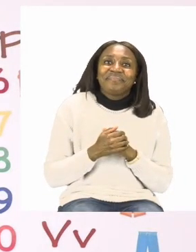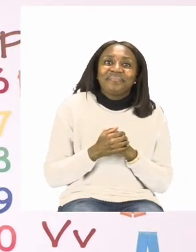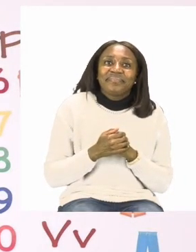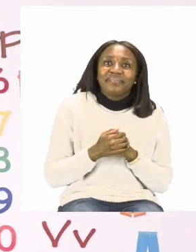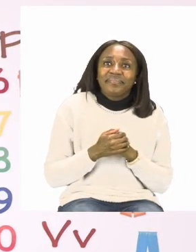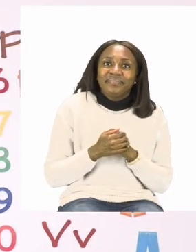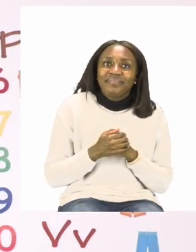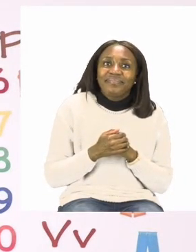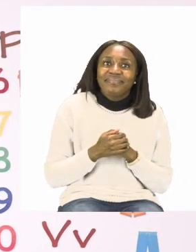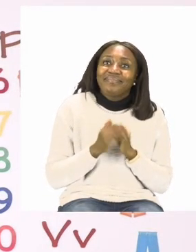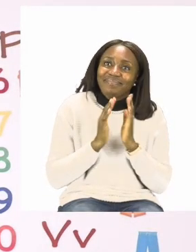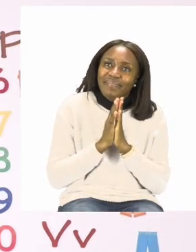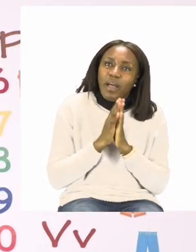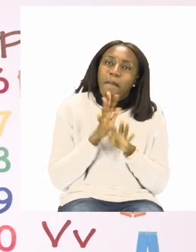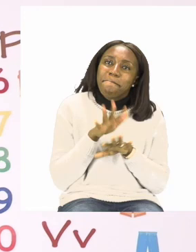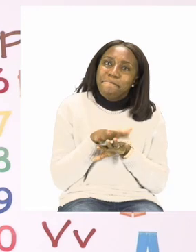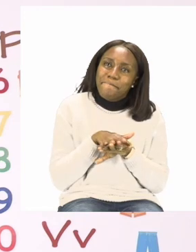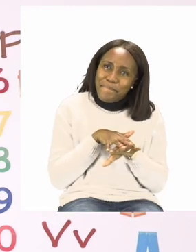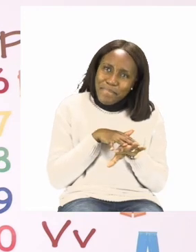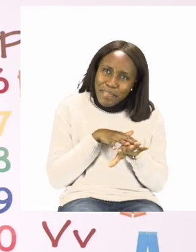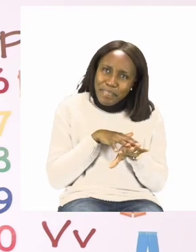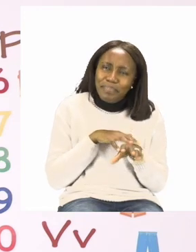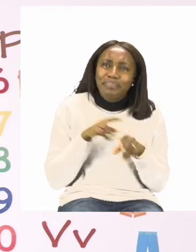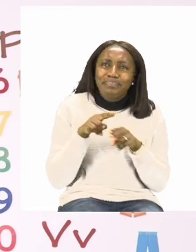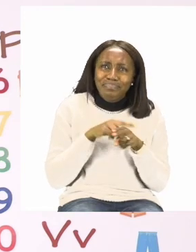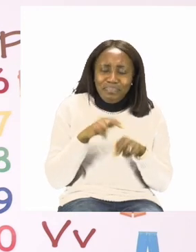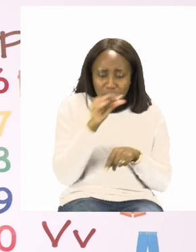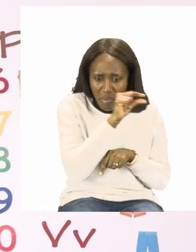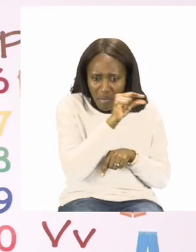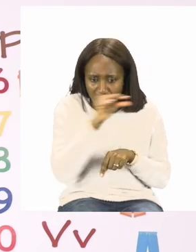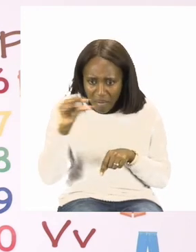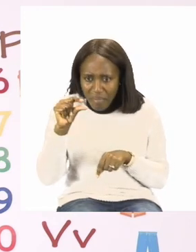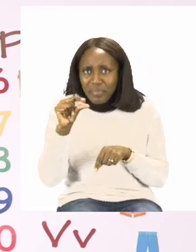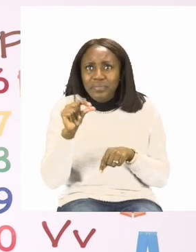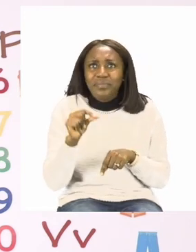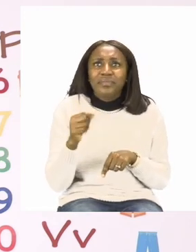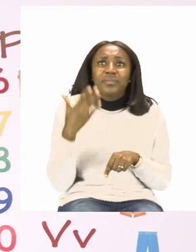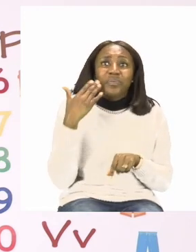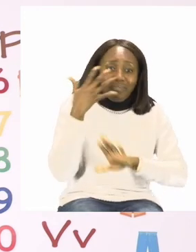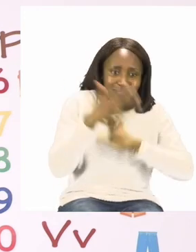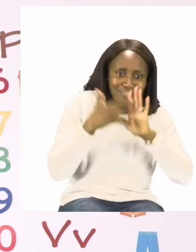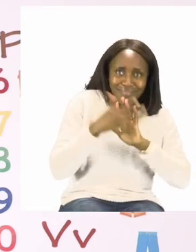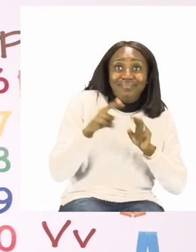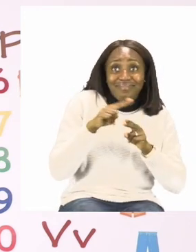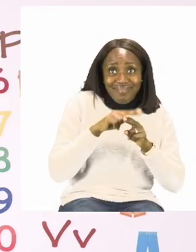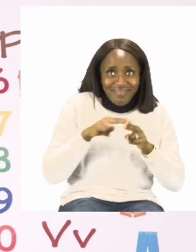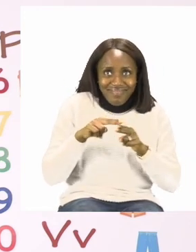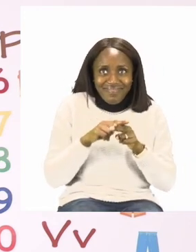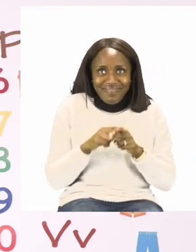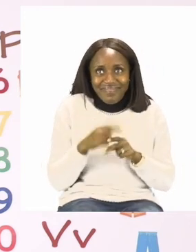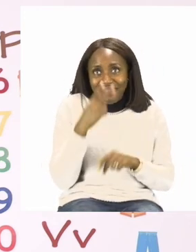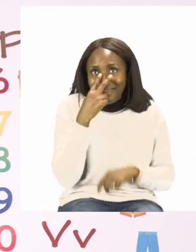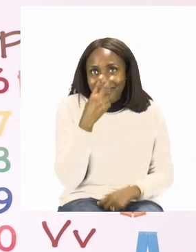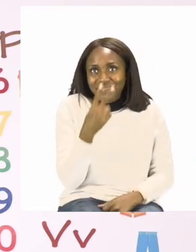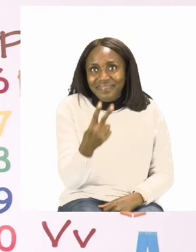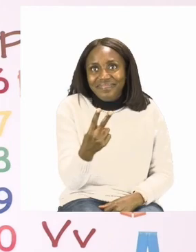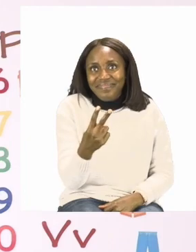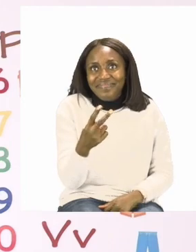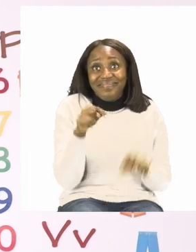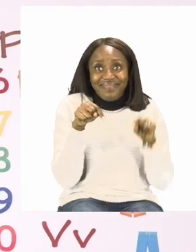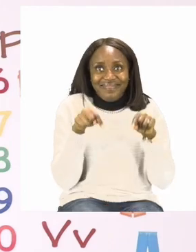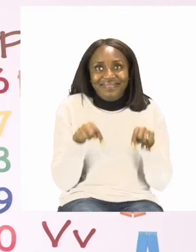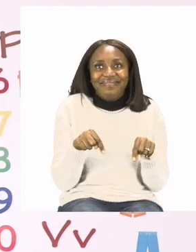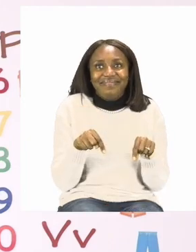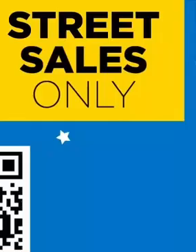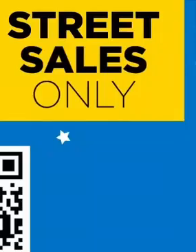well. Take your time, use them in sentences and when you are speaking as well. I will see you soon after